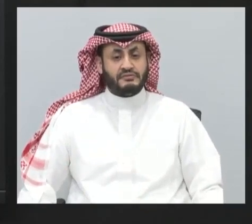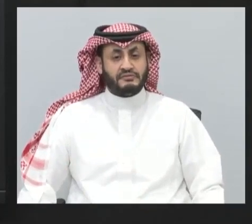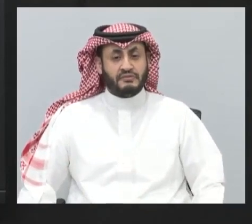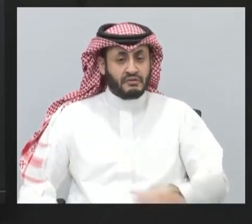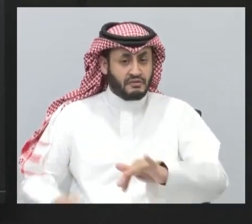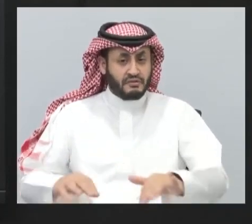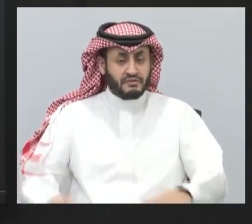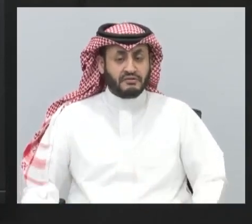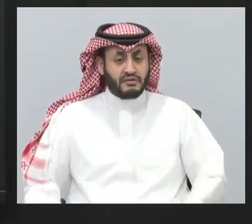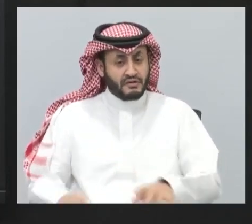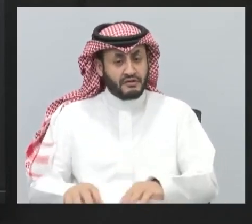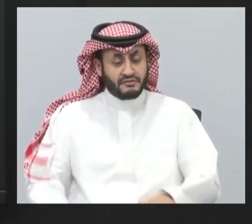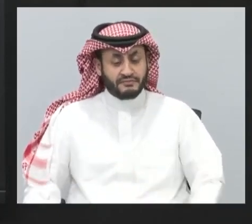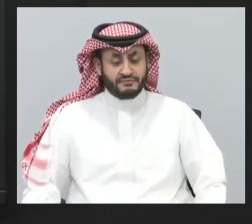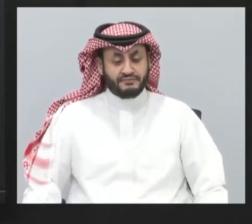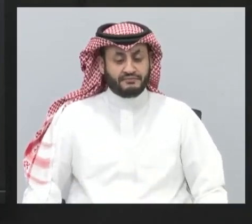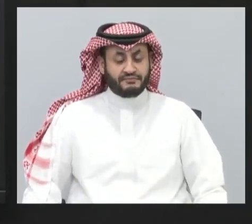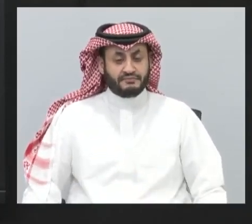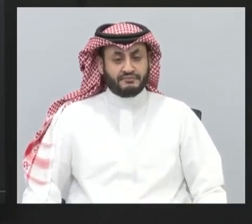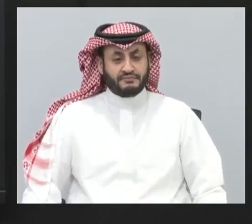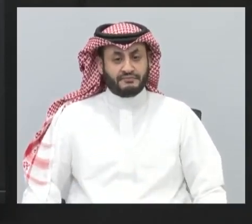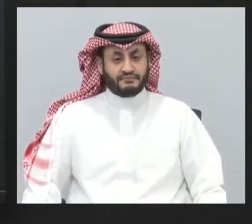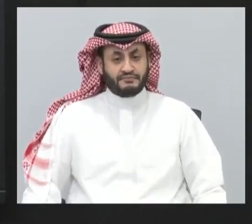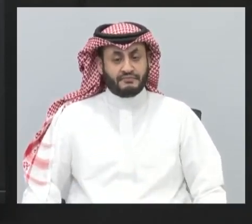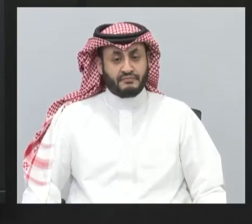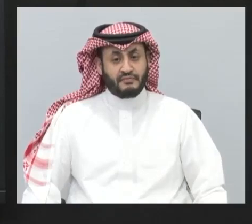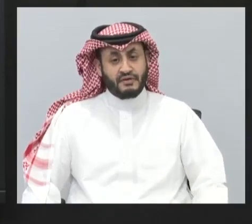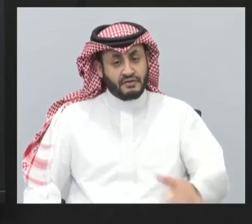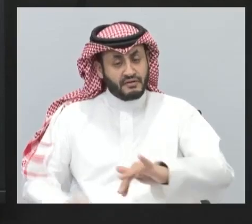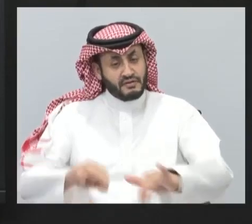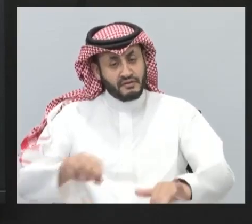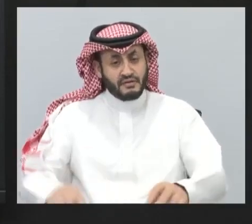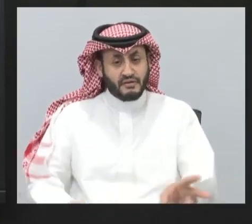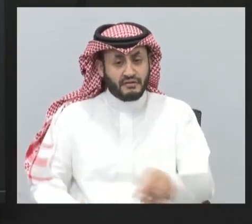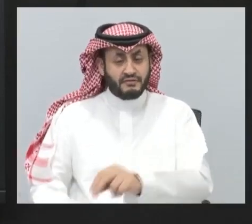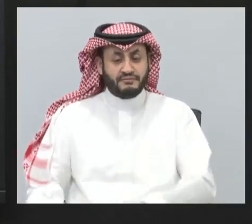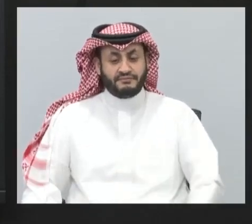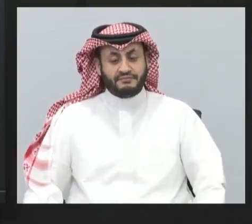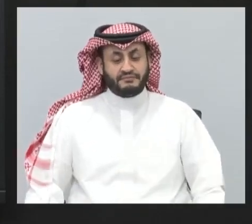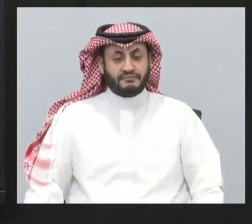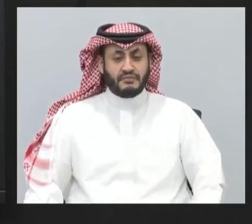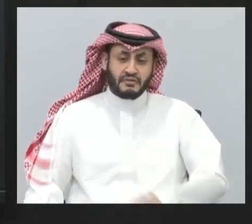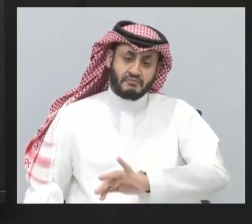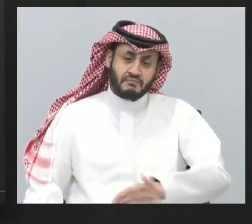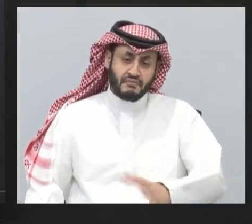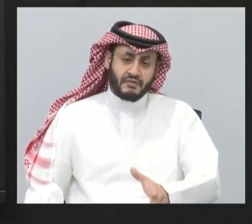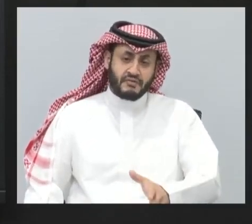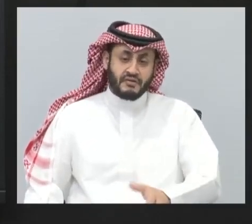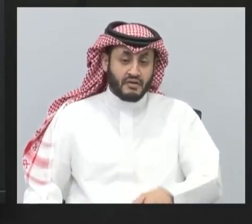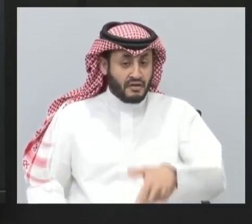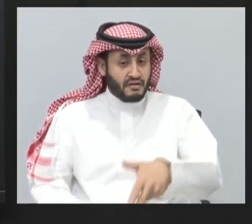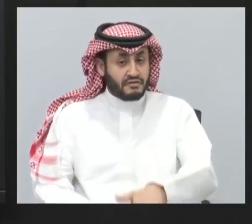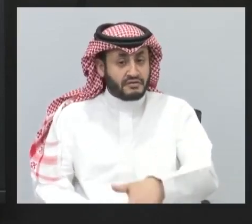stay, and I will say we should have more time for thinking. You might say, no, children should